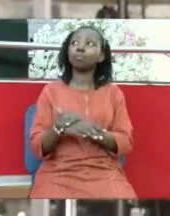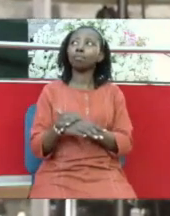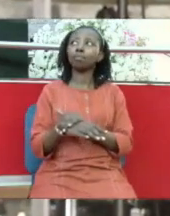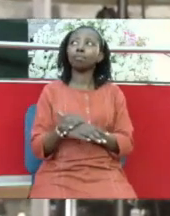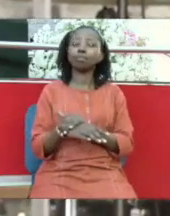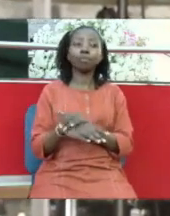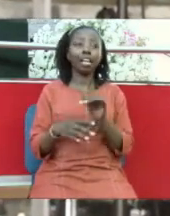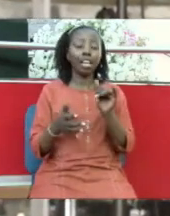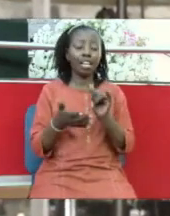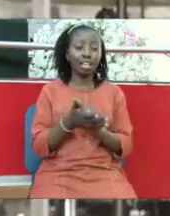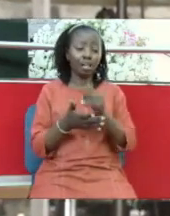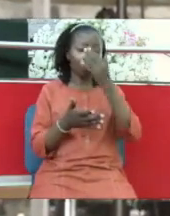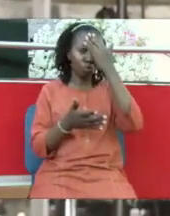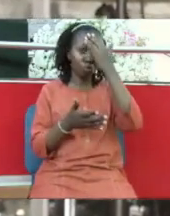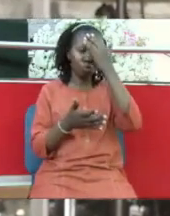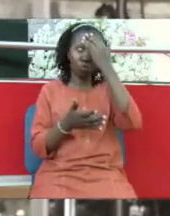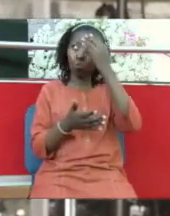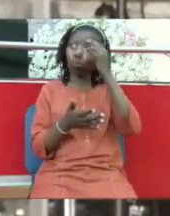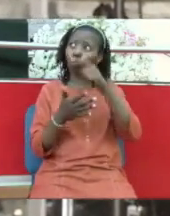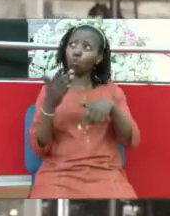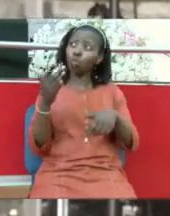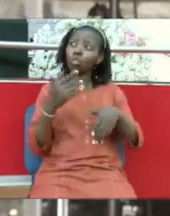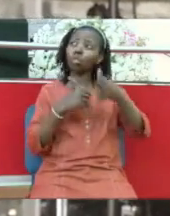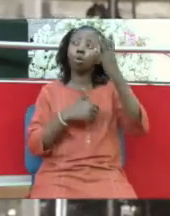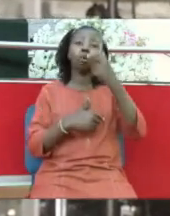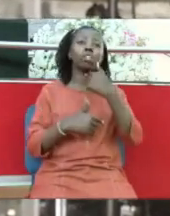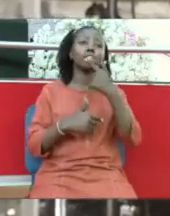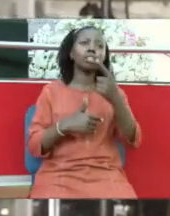That is what he is calling them, powers and principalities.